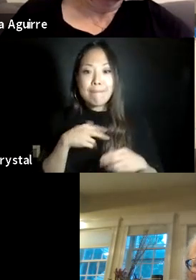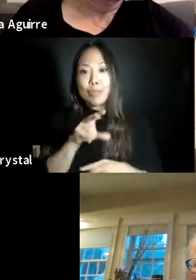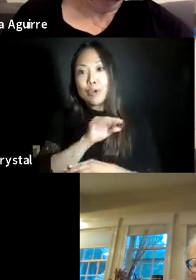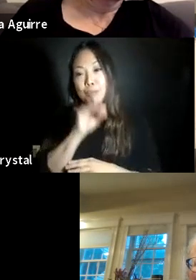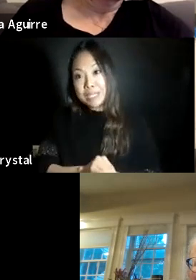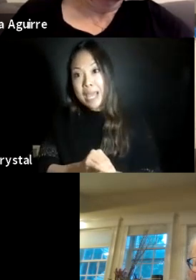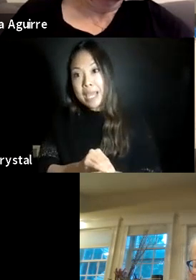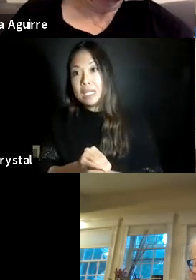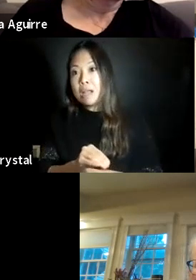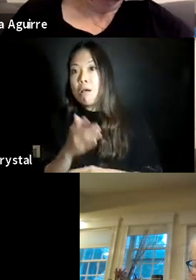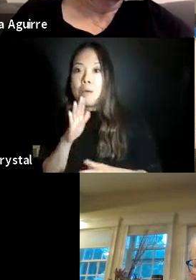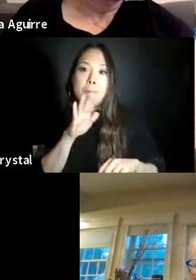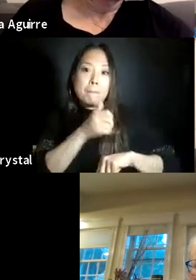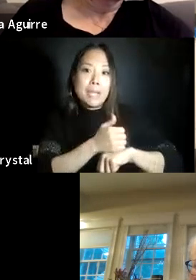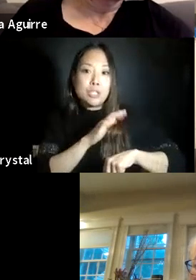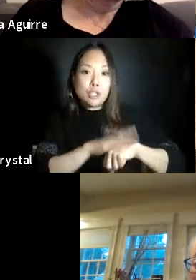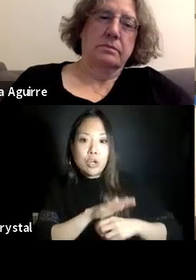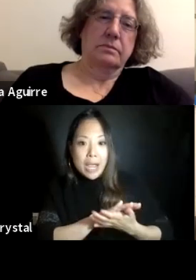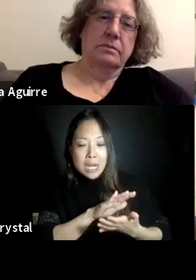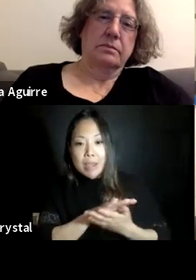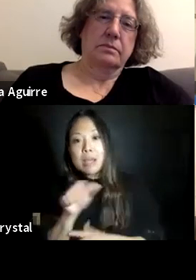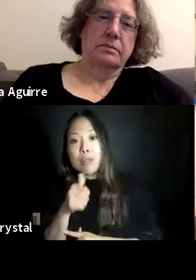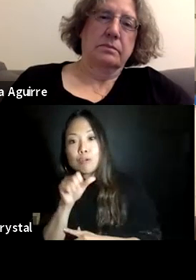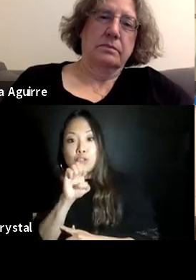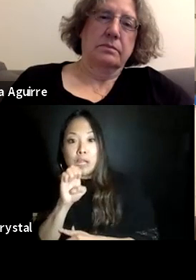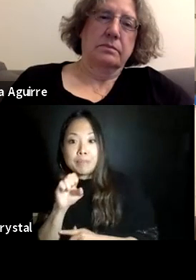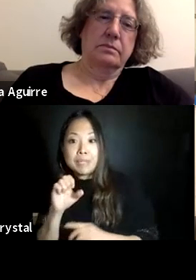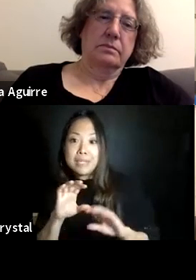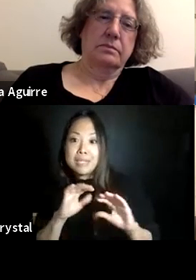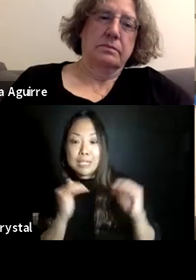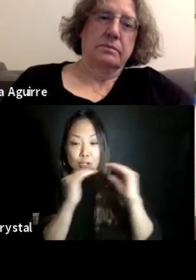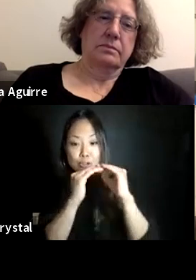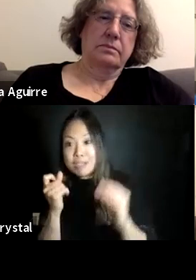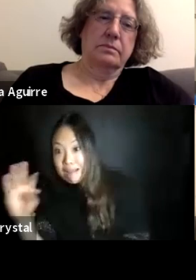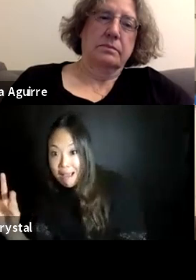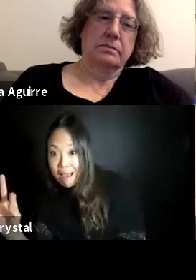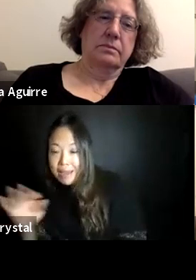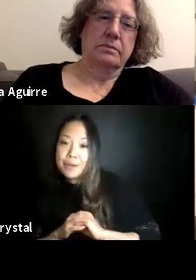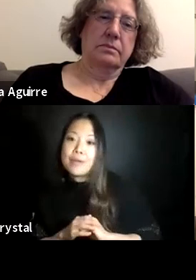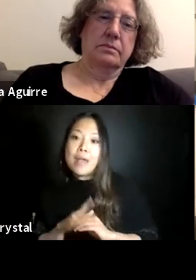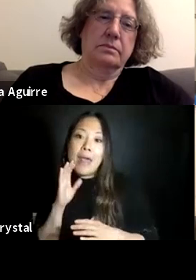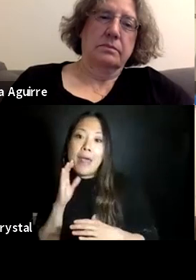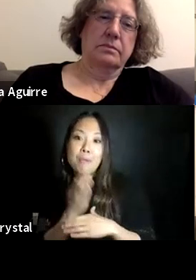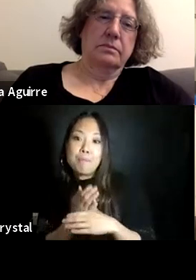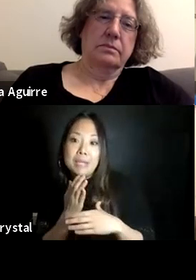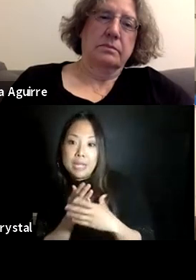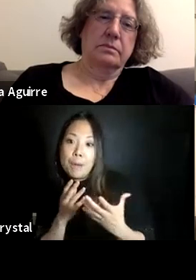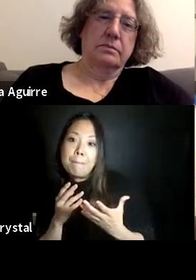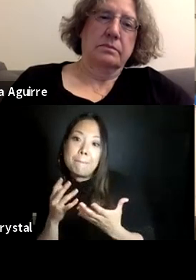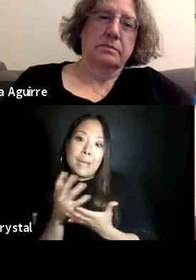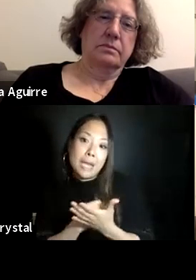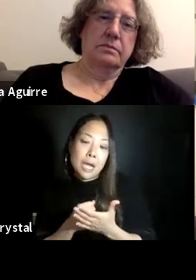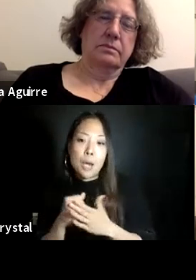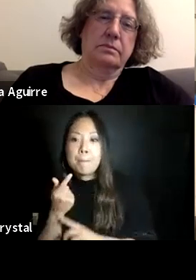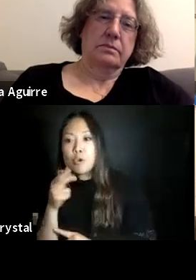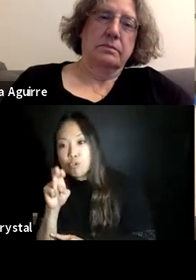academics, and the rest are 4 socioeconomic tiers, not 9. Neither median income, grades, or IC ranges tied to